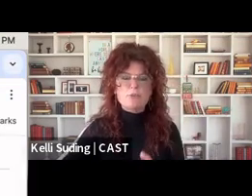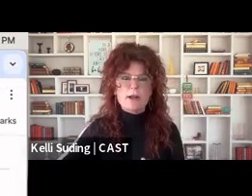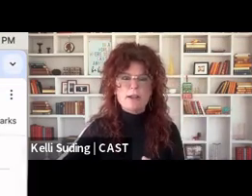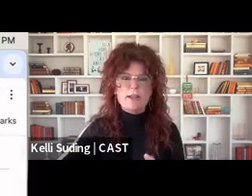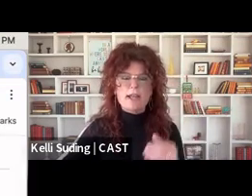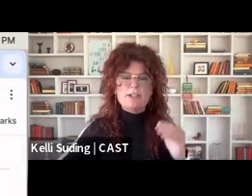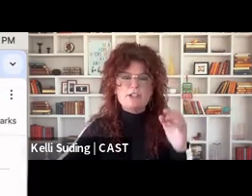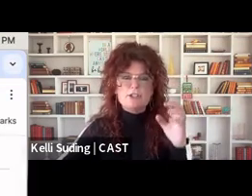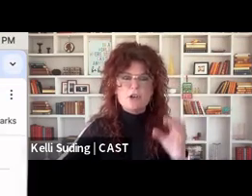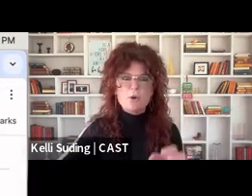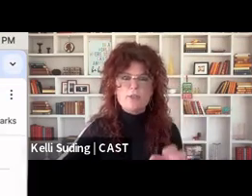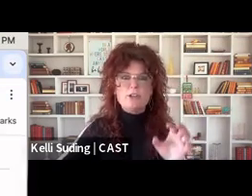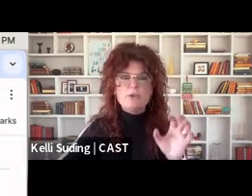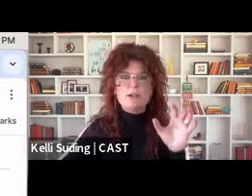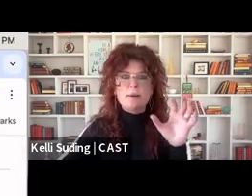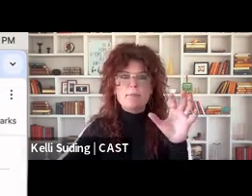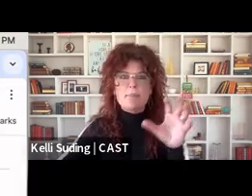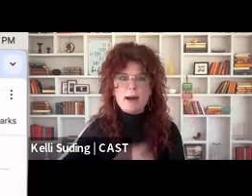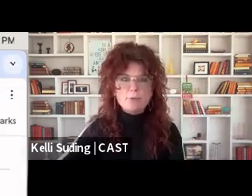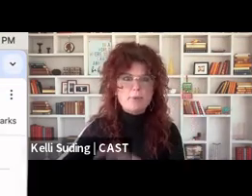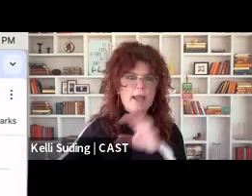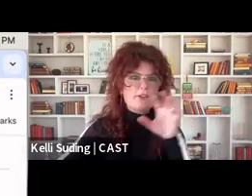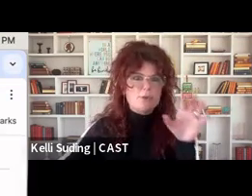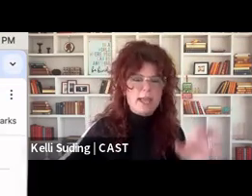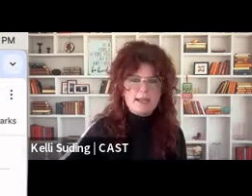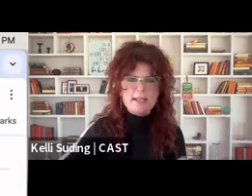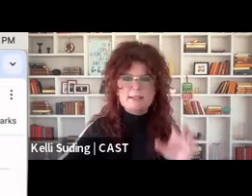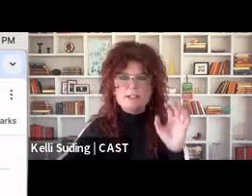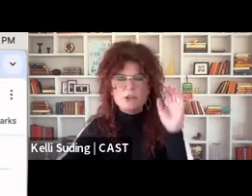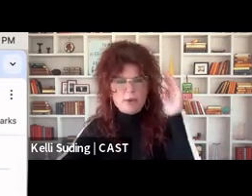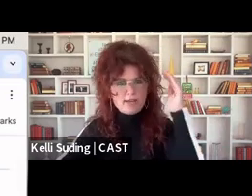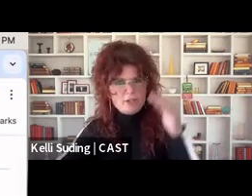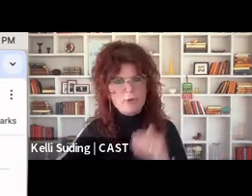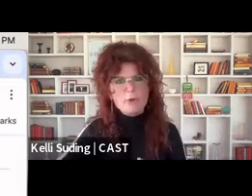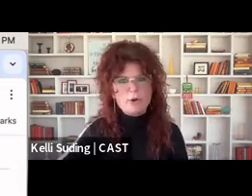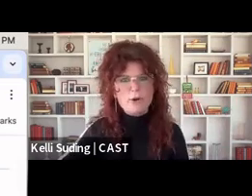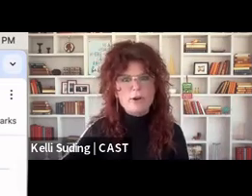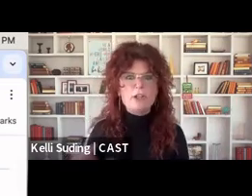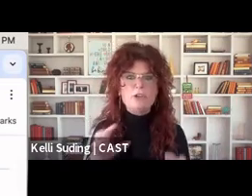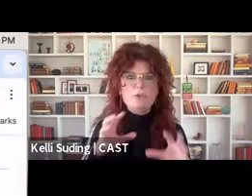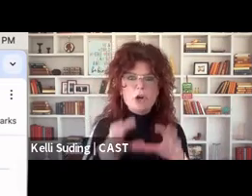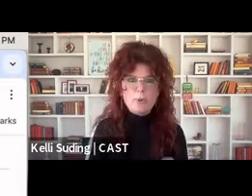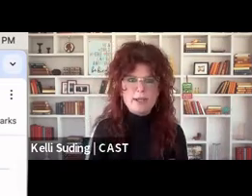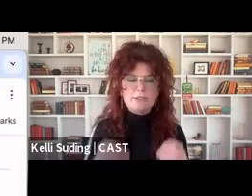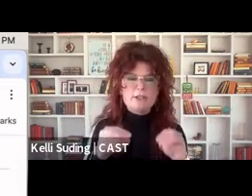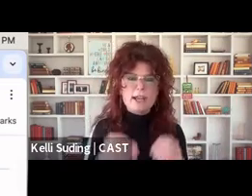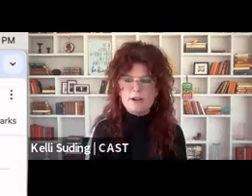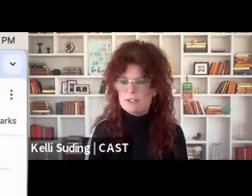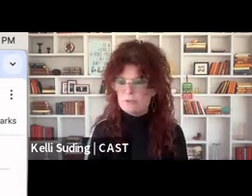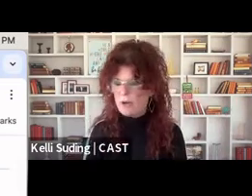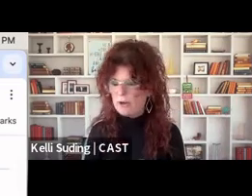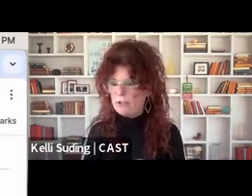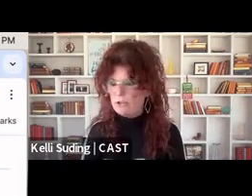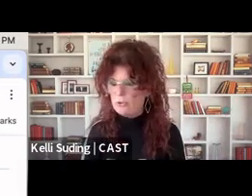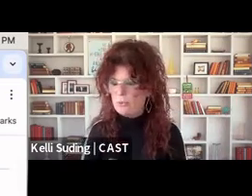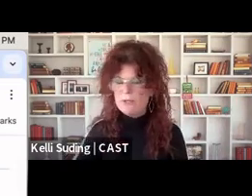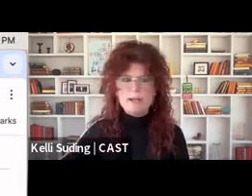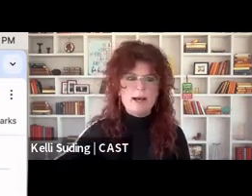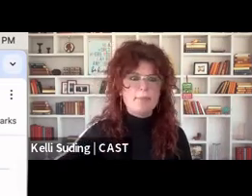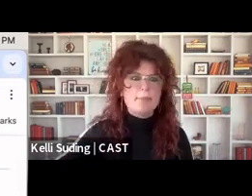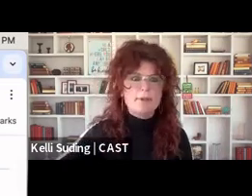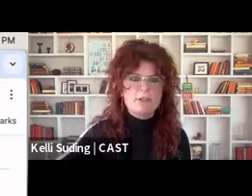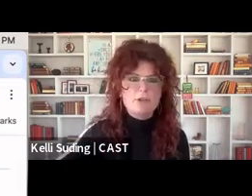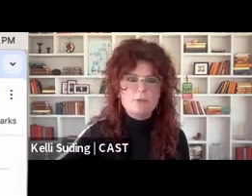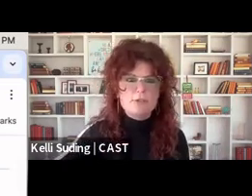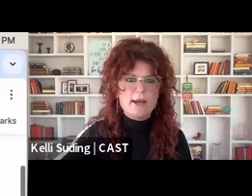structure of each one, and just know that you can pop around to you don't have to go in order. You go into the areas where you